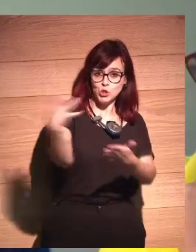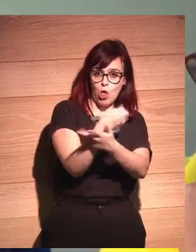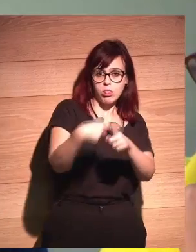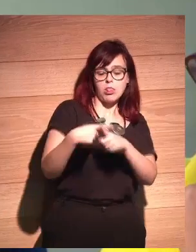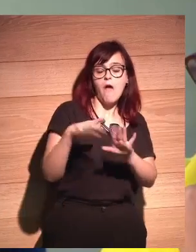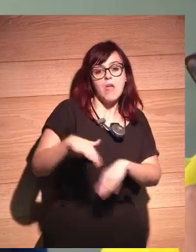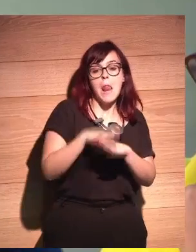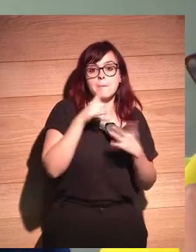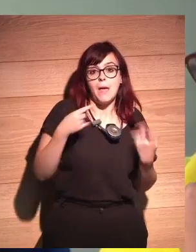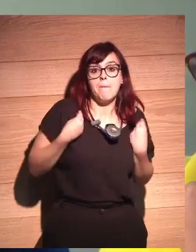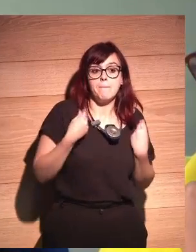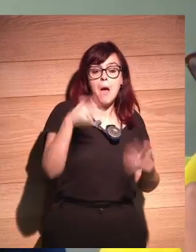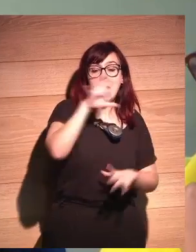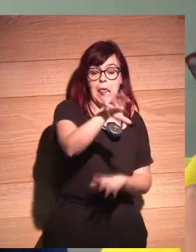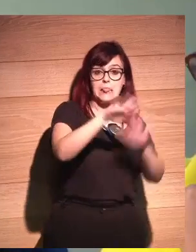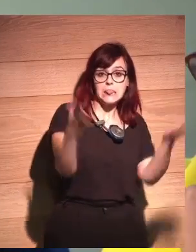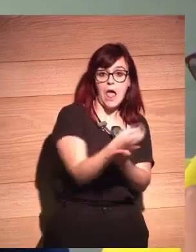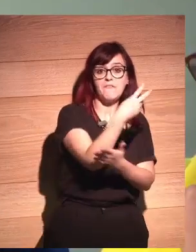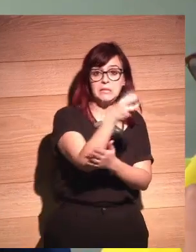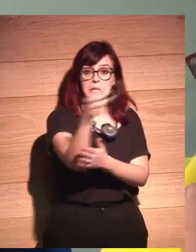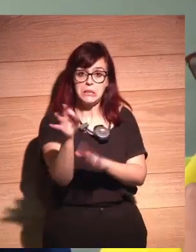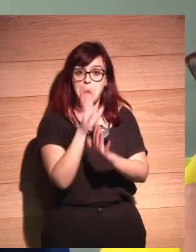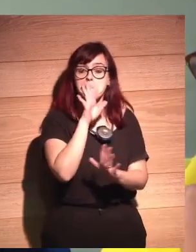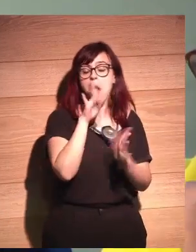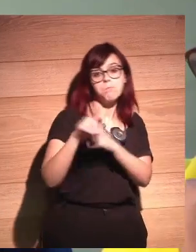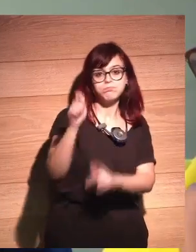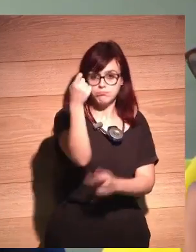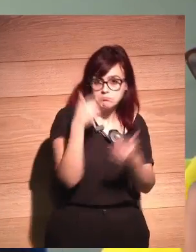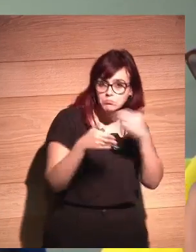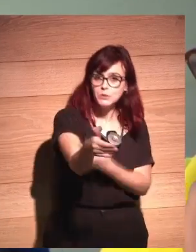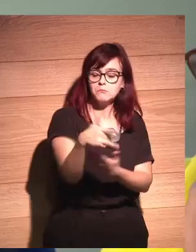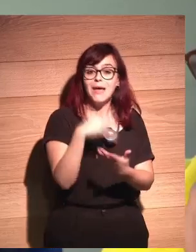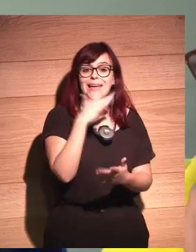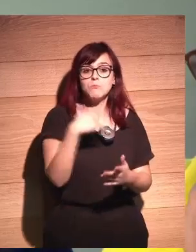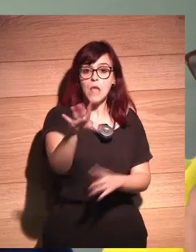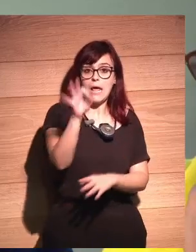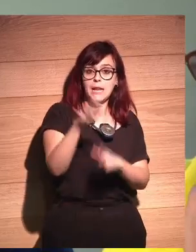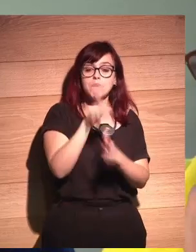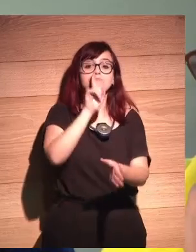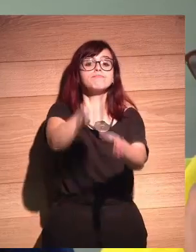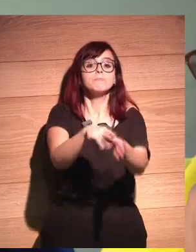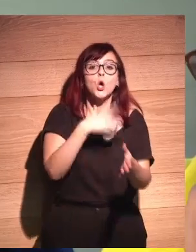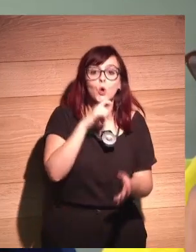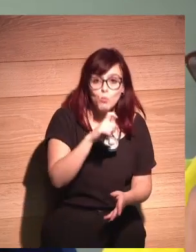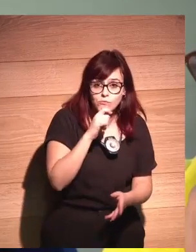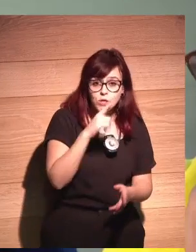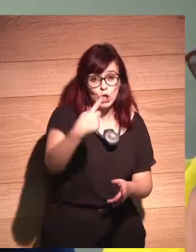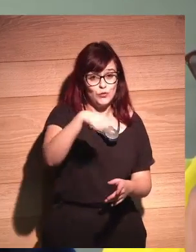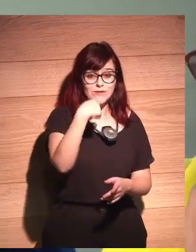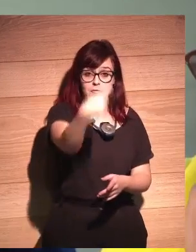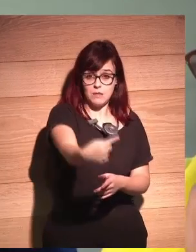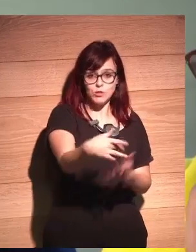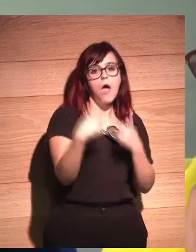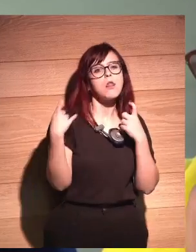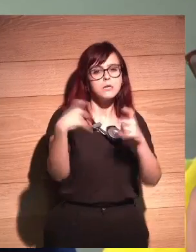of, and if we do it, the planet will be viable in 2030, but we are free to choose what we want to contribute. And what